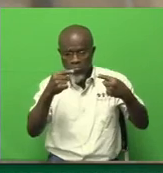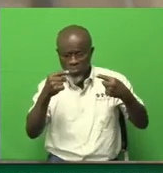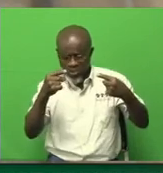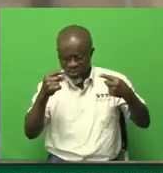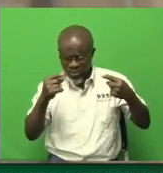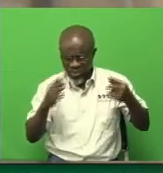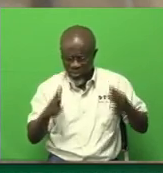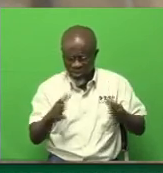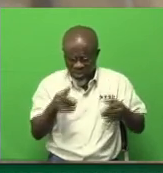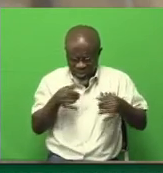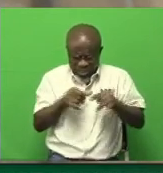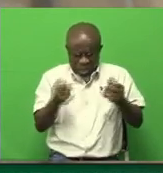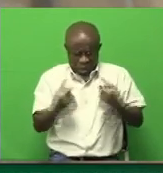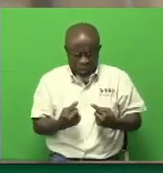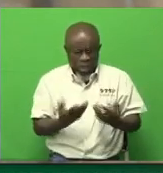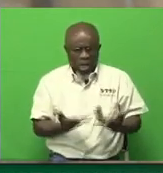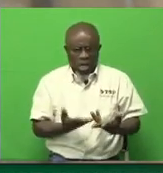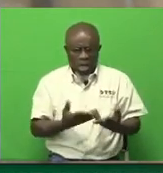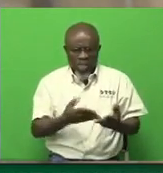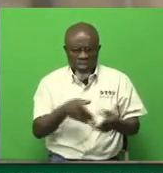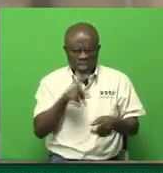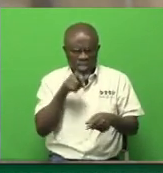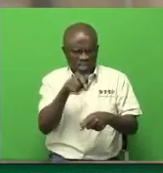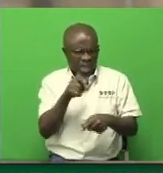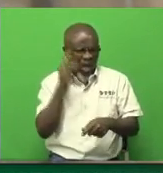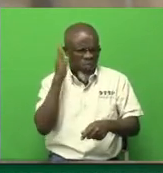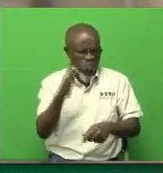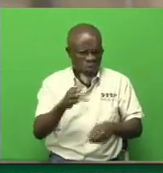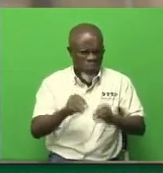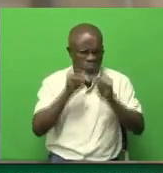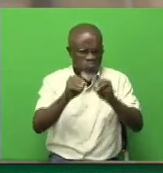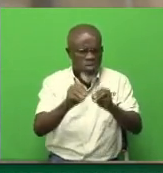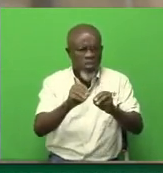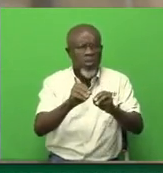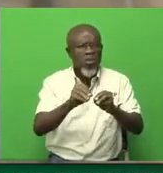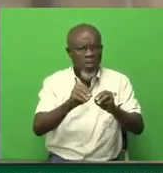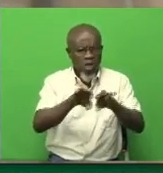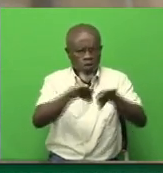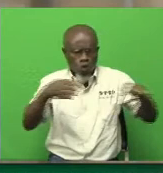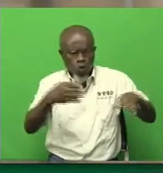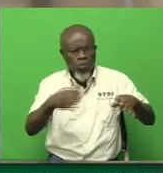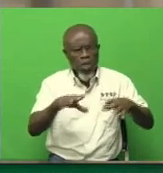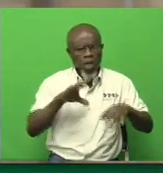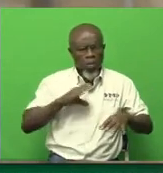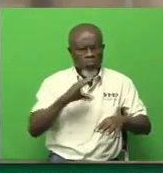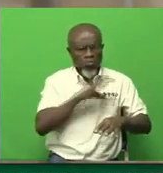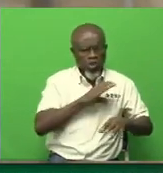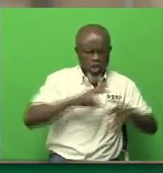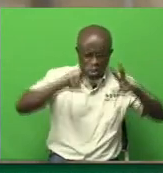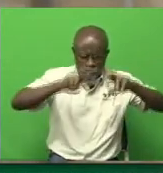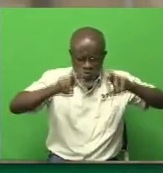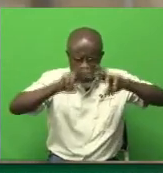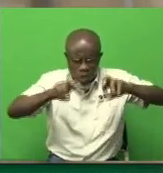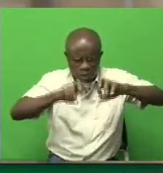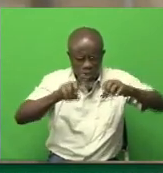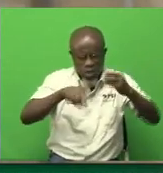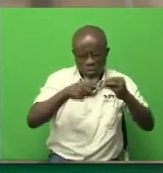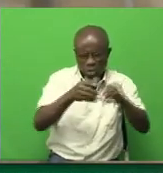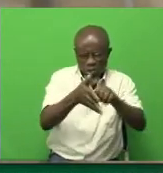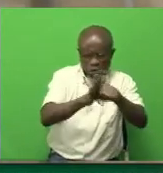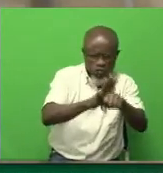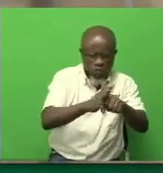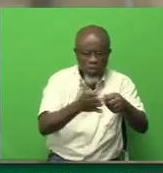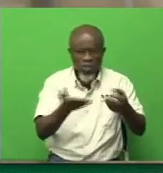commission of inquiry as though things have gone that is very shameful very very shameful and therefore